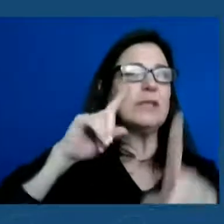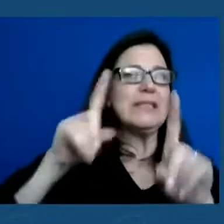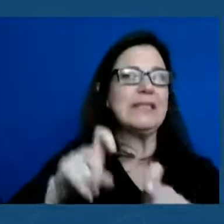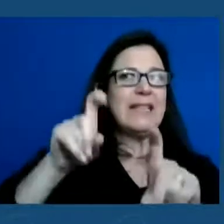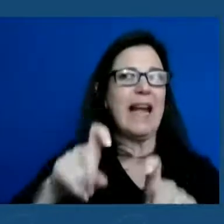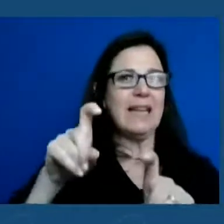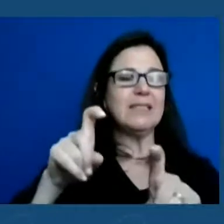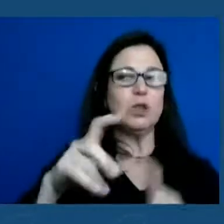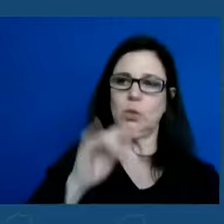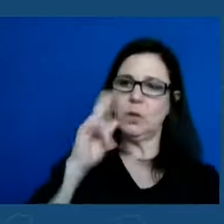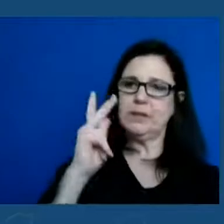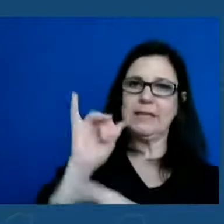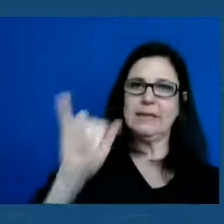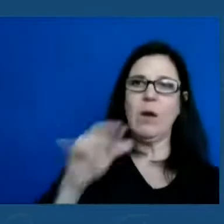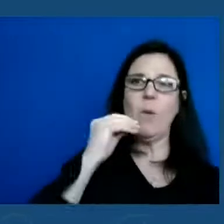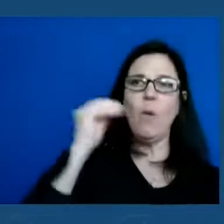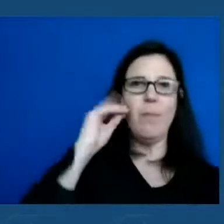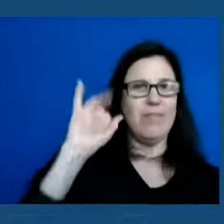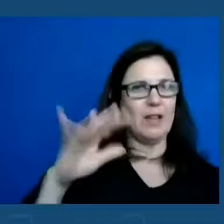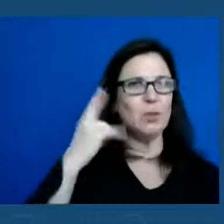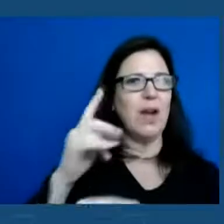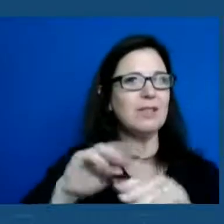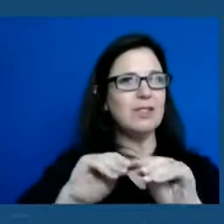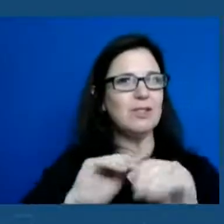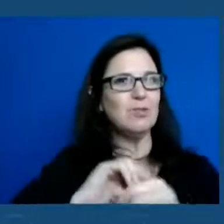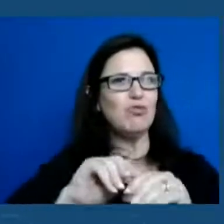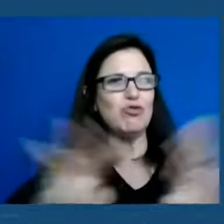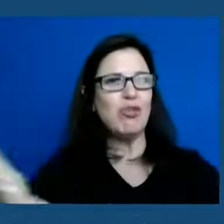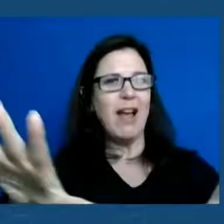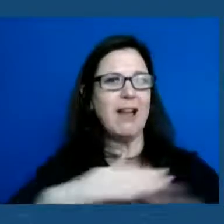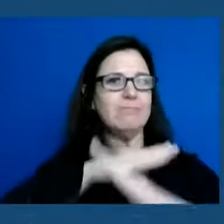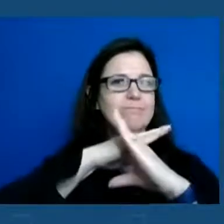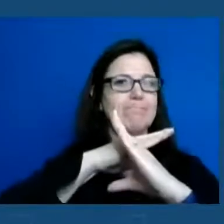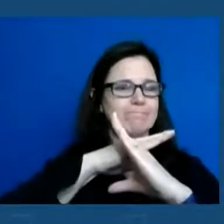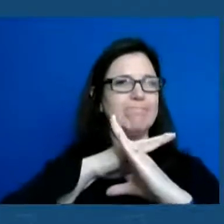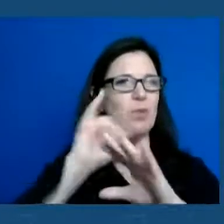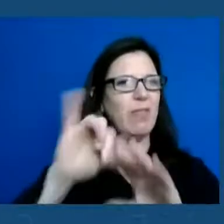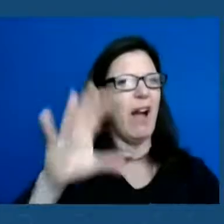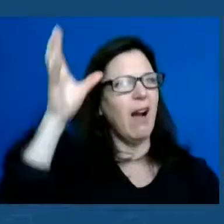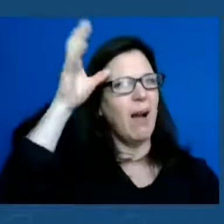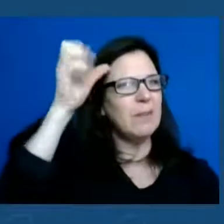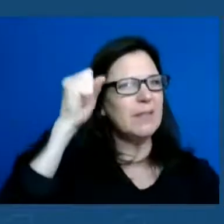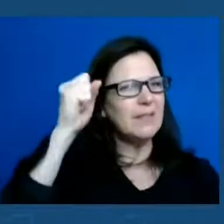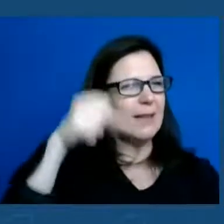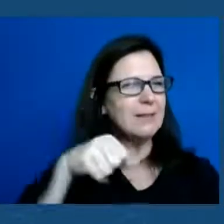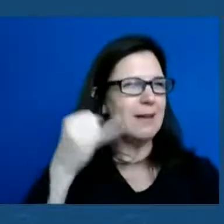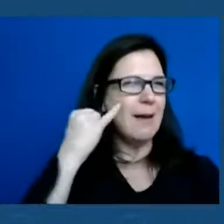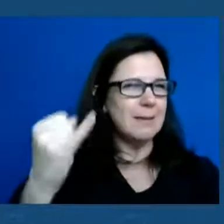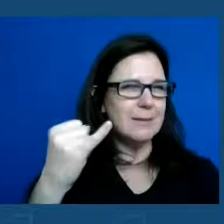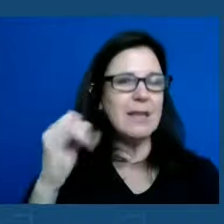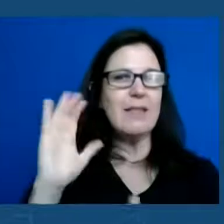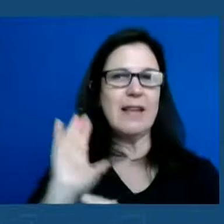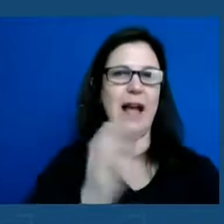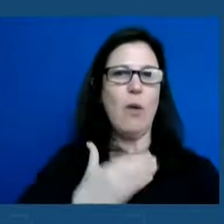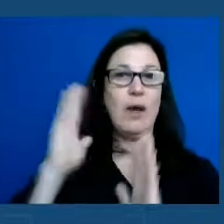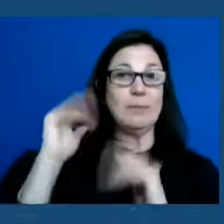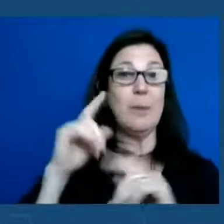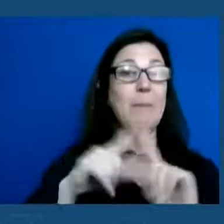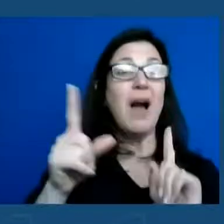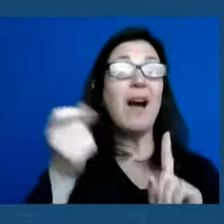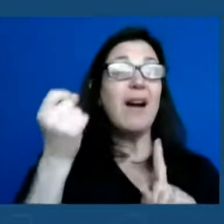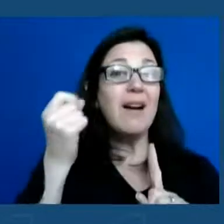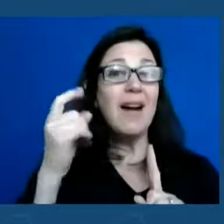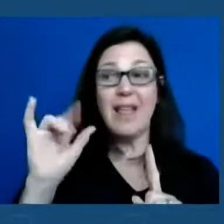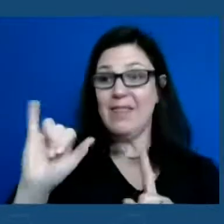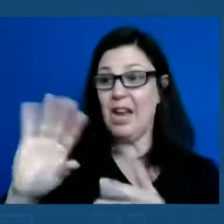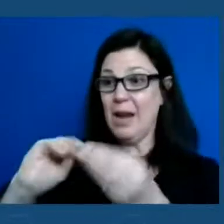spread is being contained by people using that common sense approach, and that's what our expectation is. But we also don't have the same numbers then.